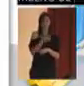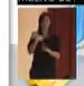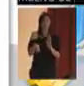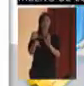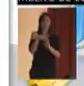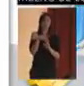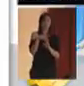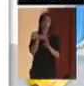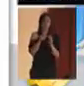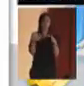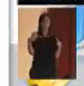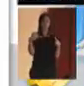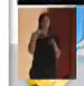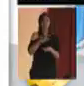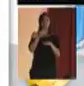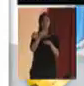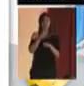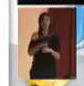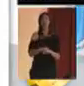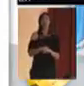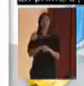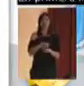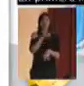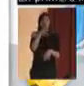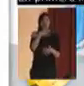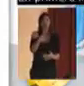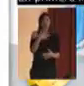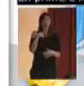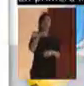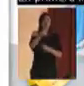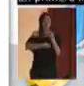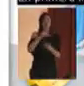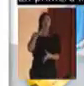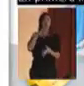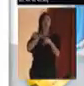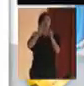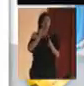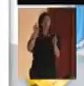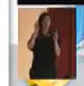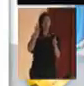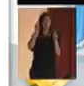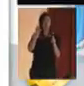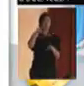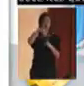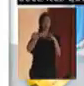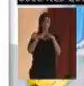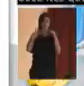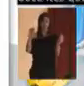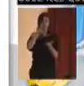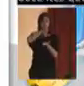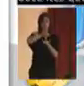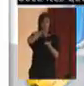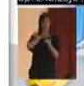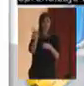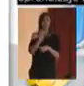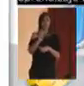order to include new learning objects. In first instance, we're going to use it with teachers